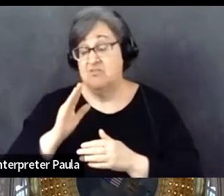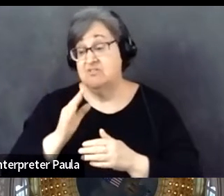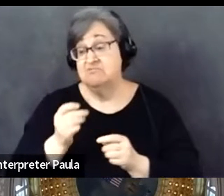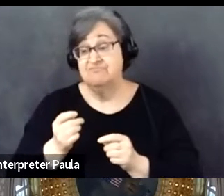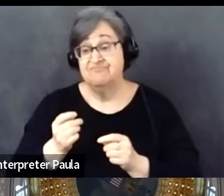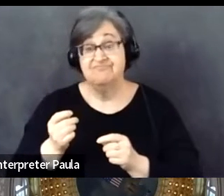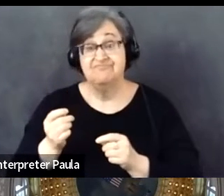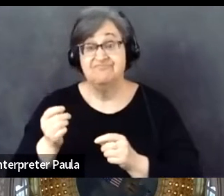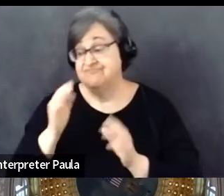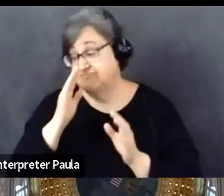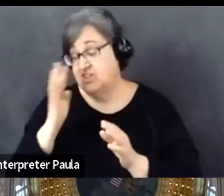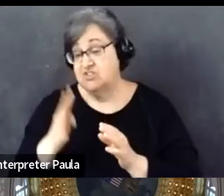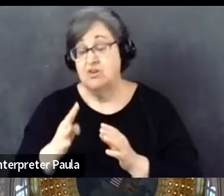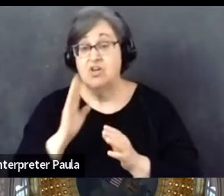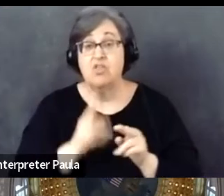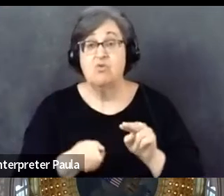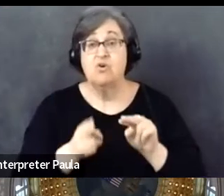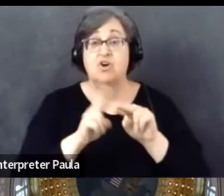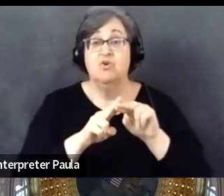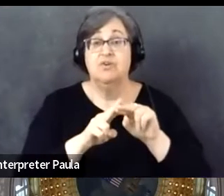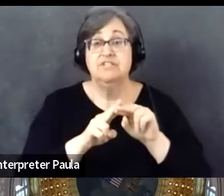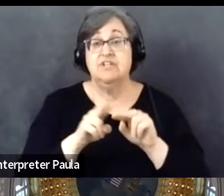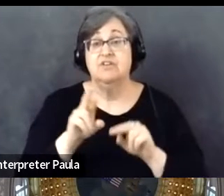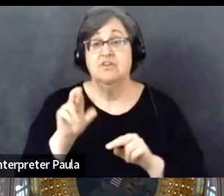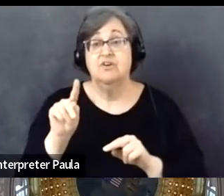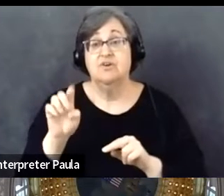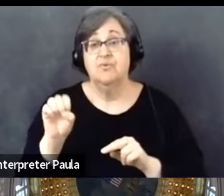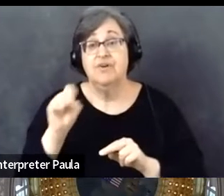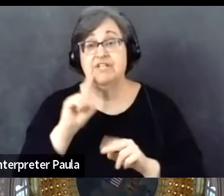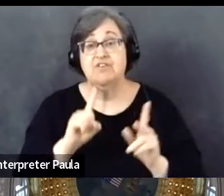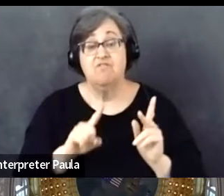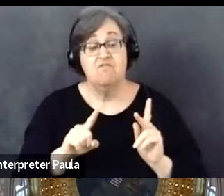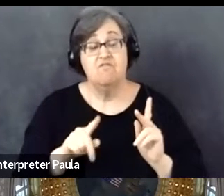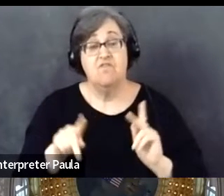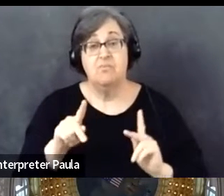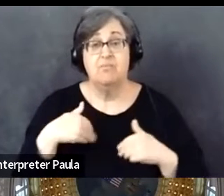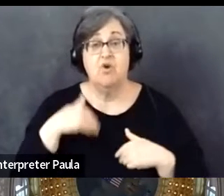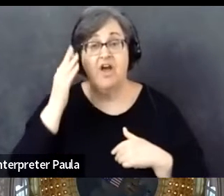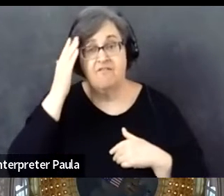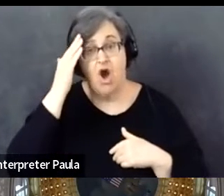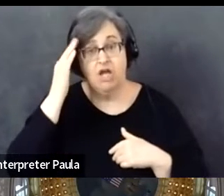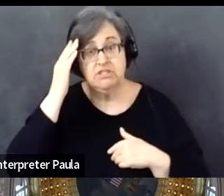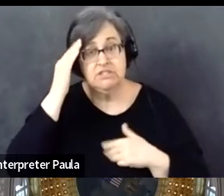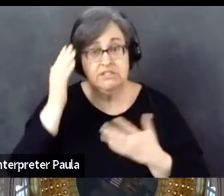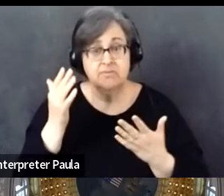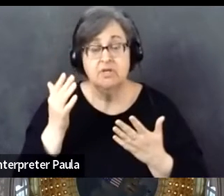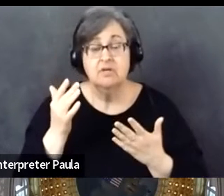they're increasing those rates for individuals that have autism. The applied behavior